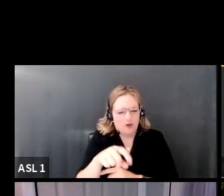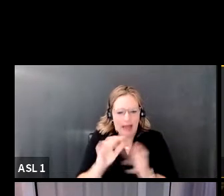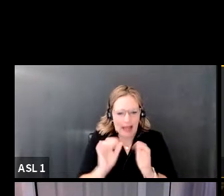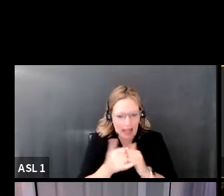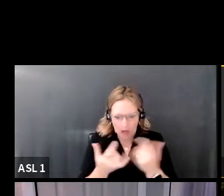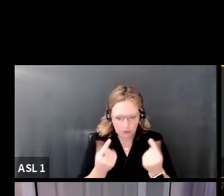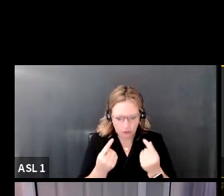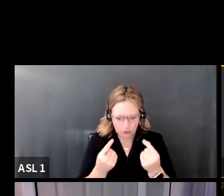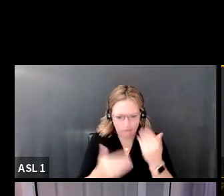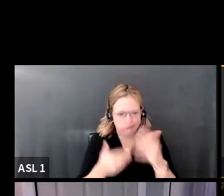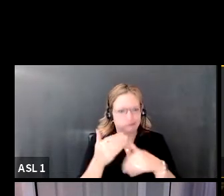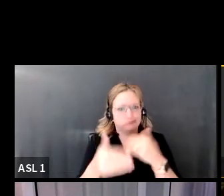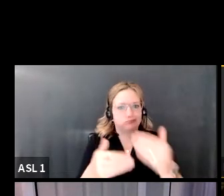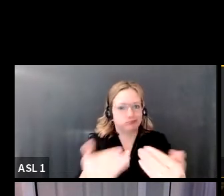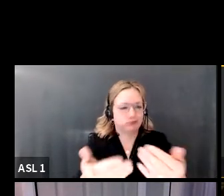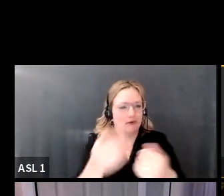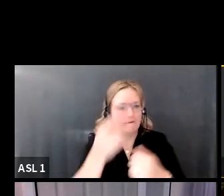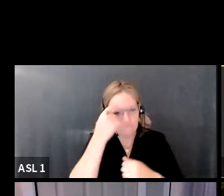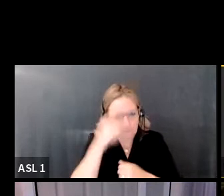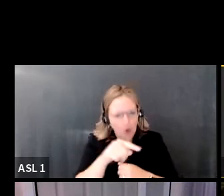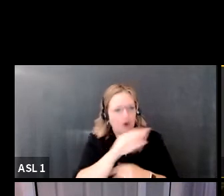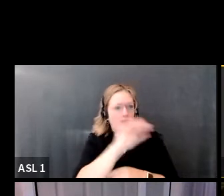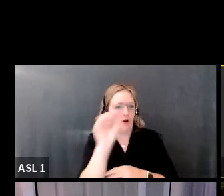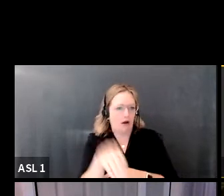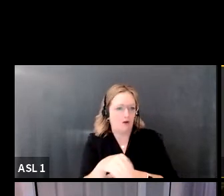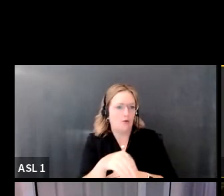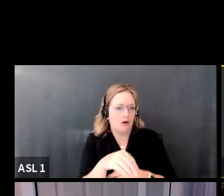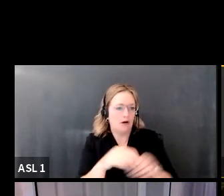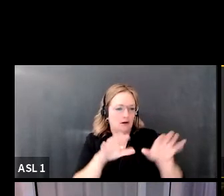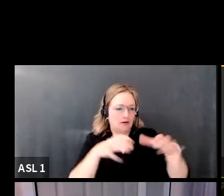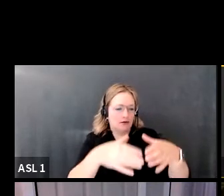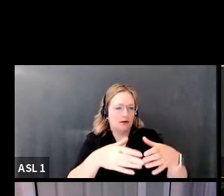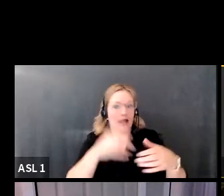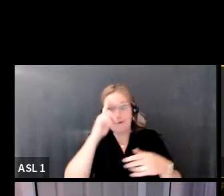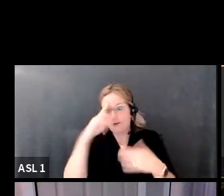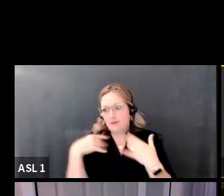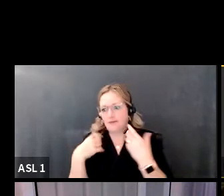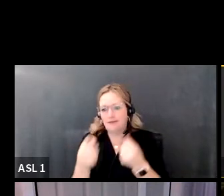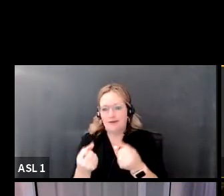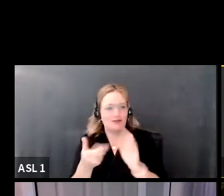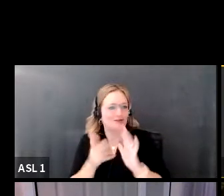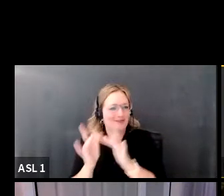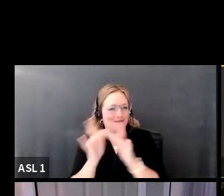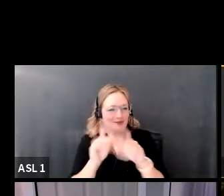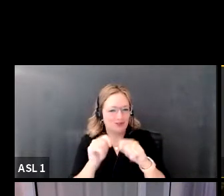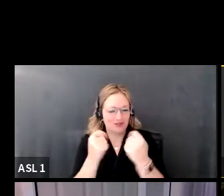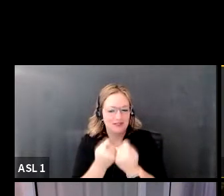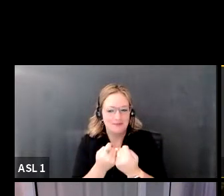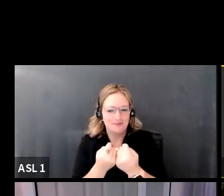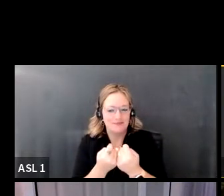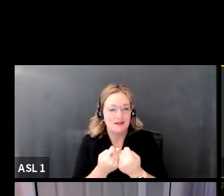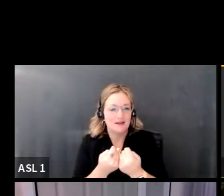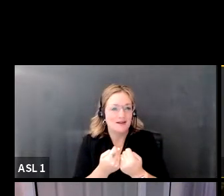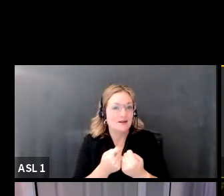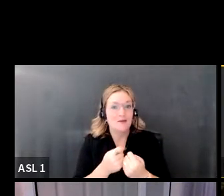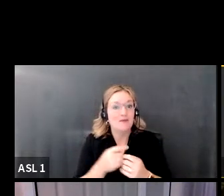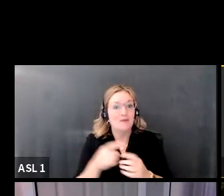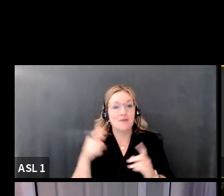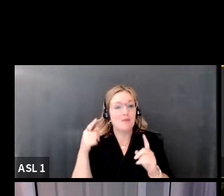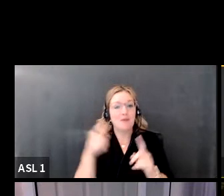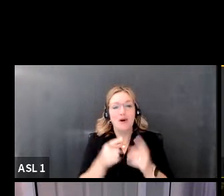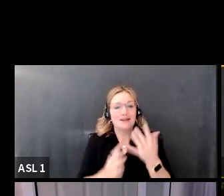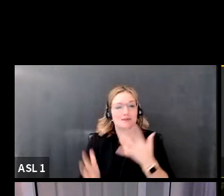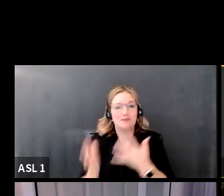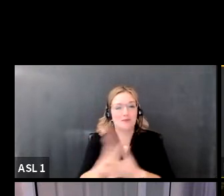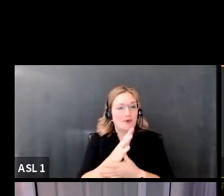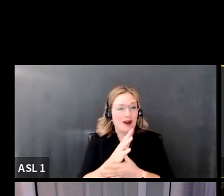situation uh for ops and for our mental health outreach teams the the thing about this is it's a priority for the city we've said we want to